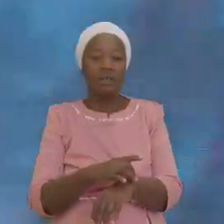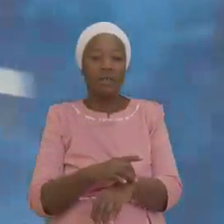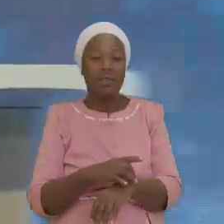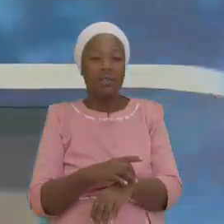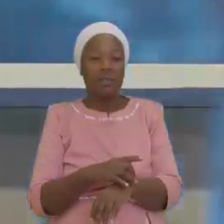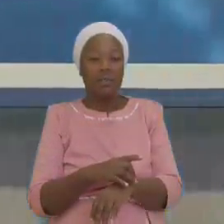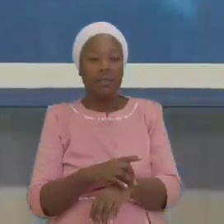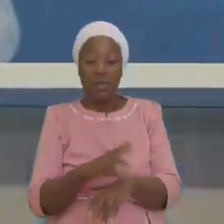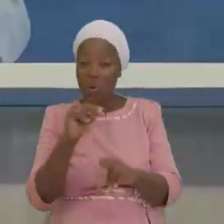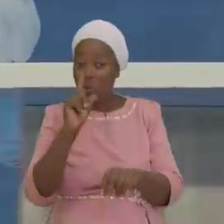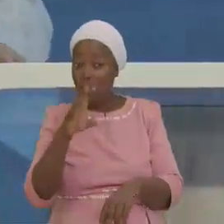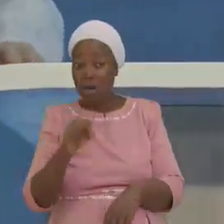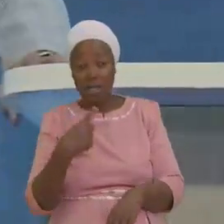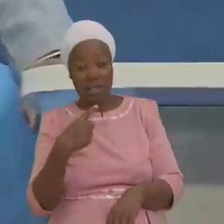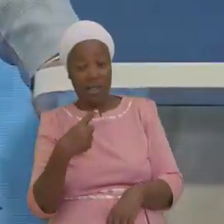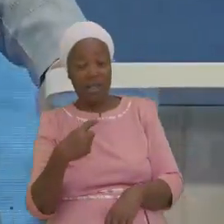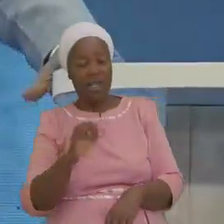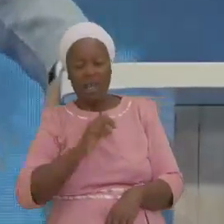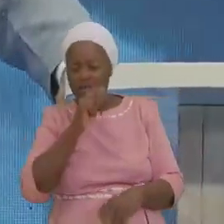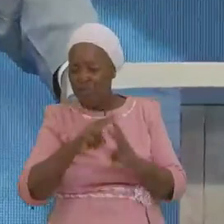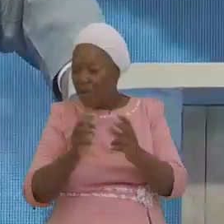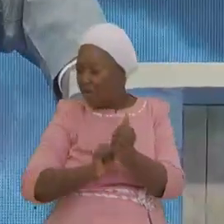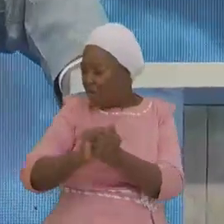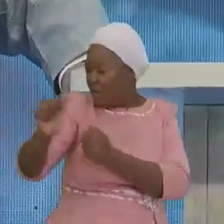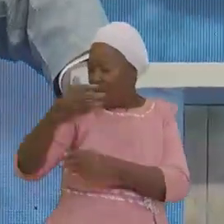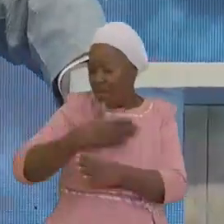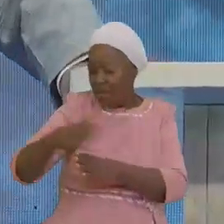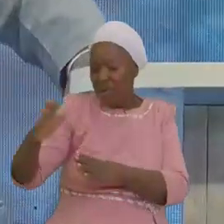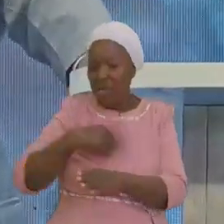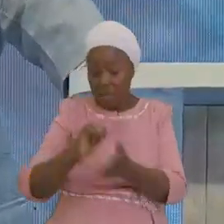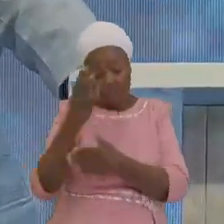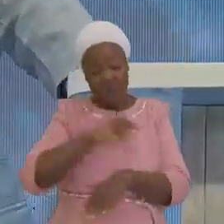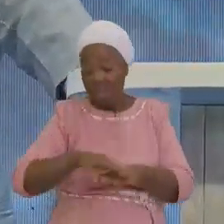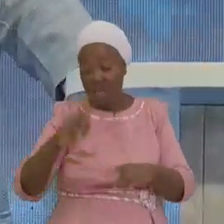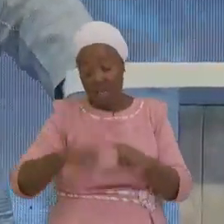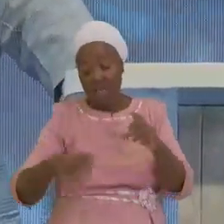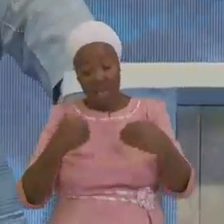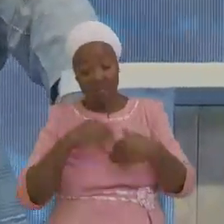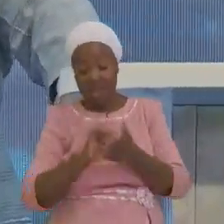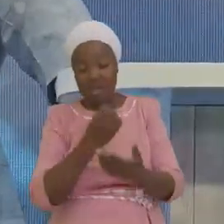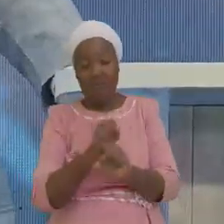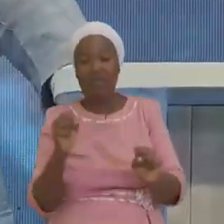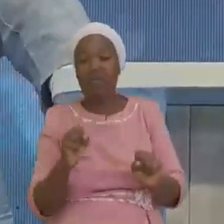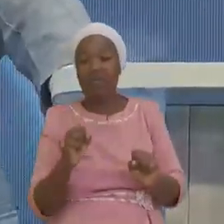Nobody can say, I'm so far away, that's why I cannot have salvation.